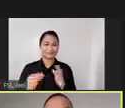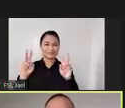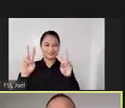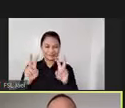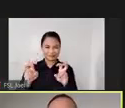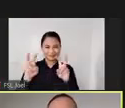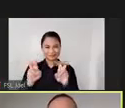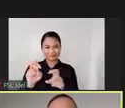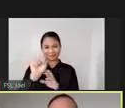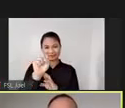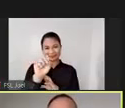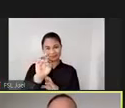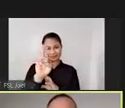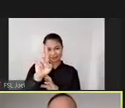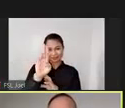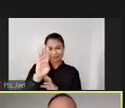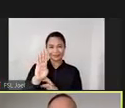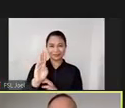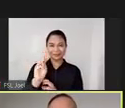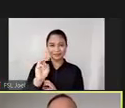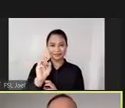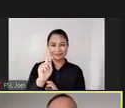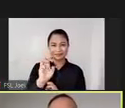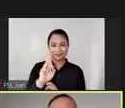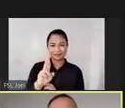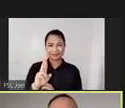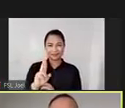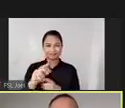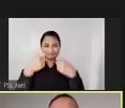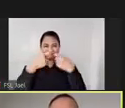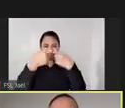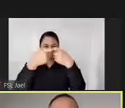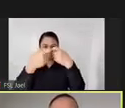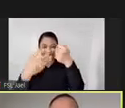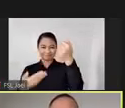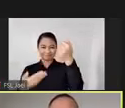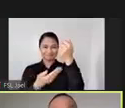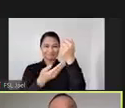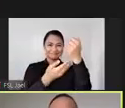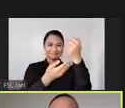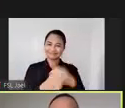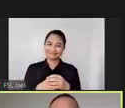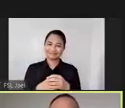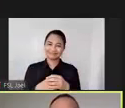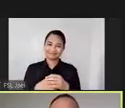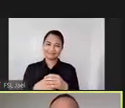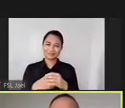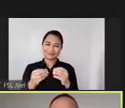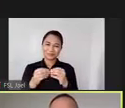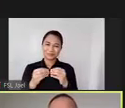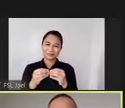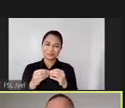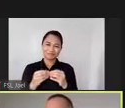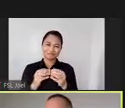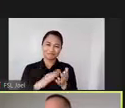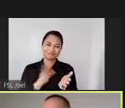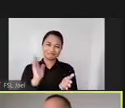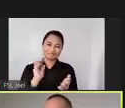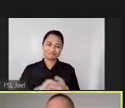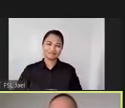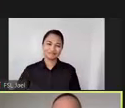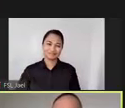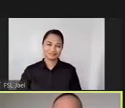dire consequences. Let's say, for example, substandard copper wires and faulty wiring often lead